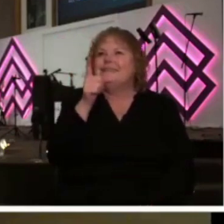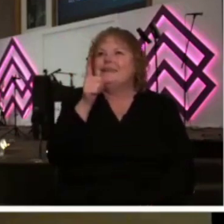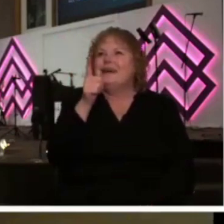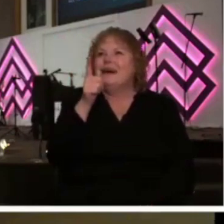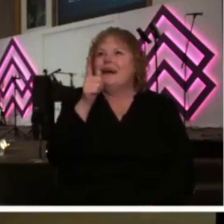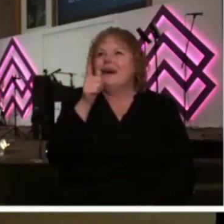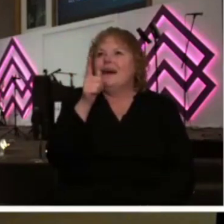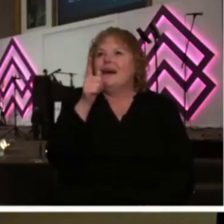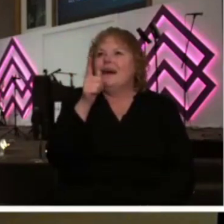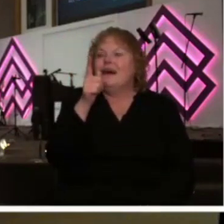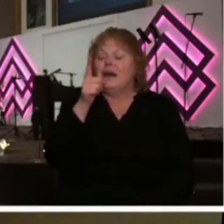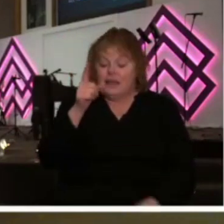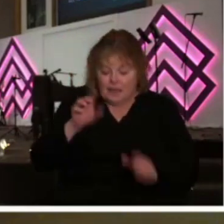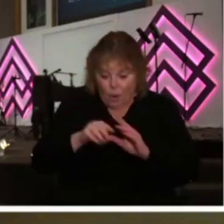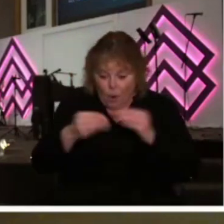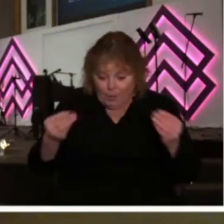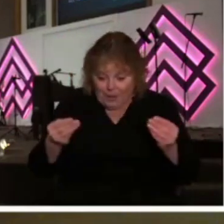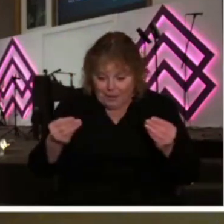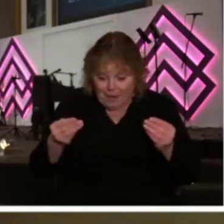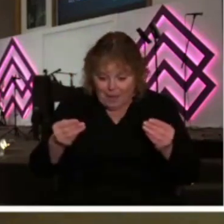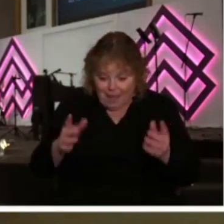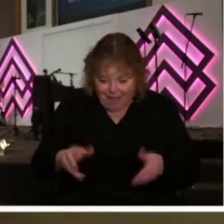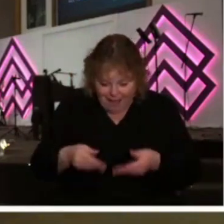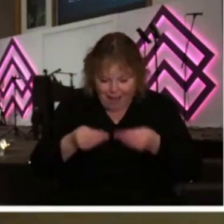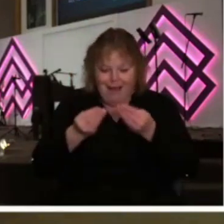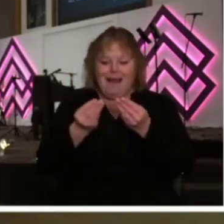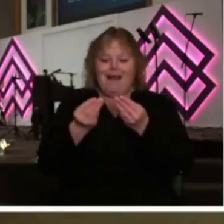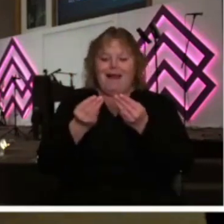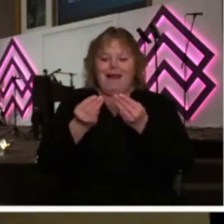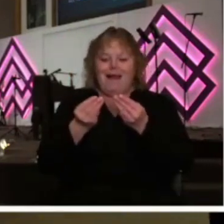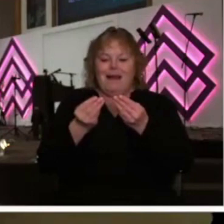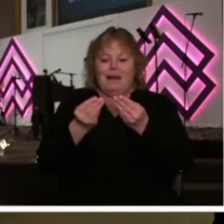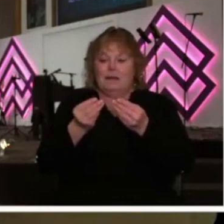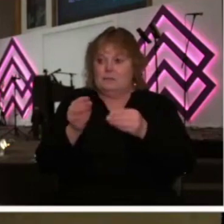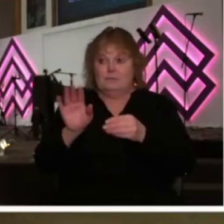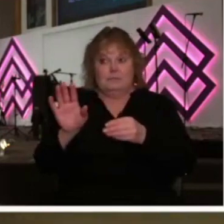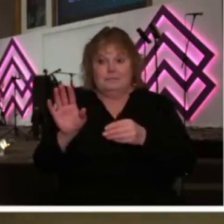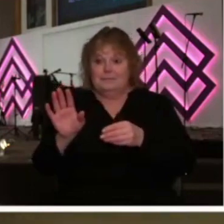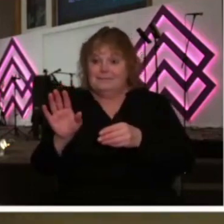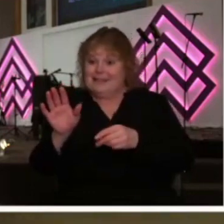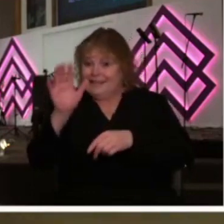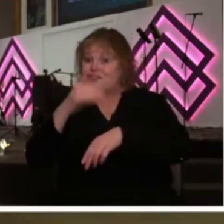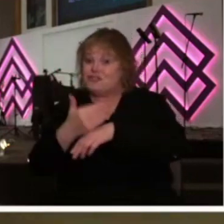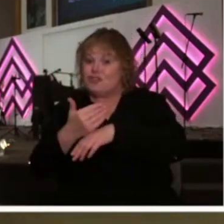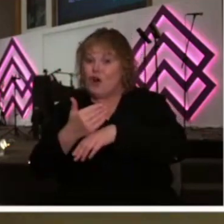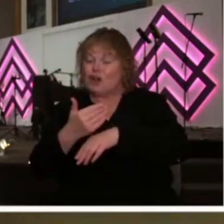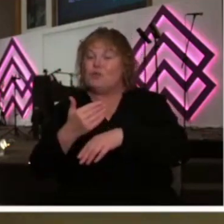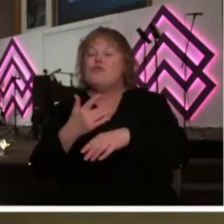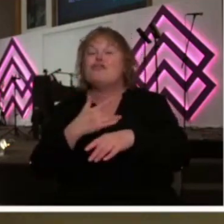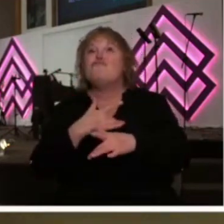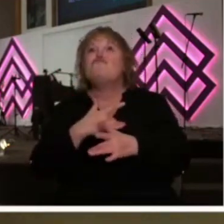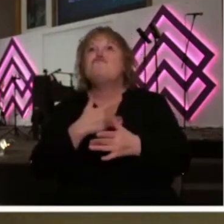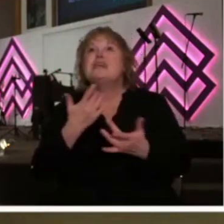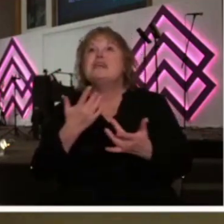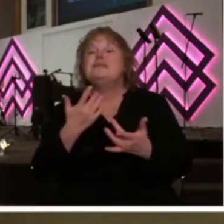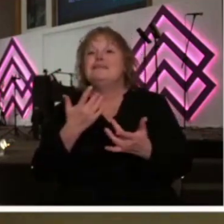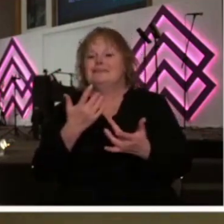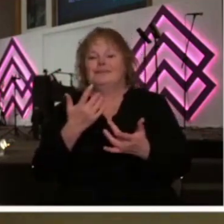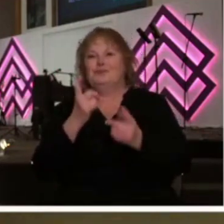as he received a gift from his three-year-old daughter, who was so proud to be able to